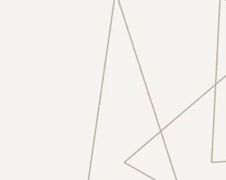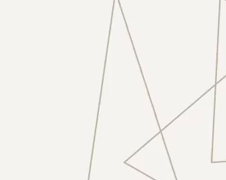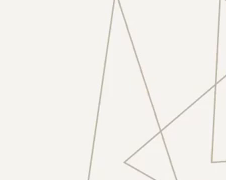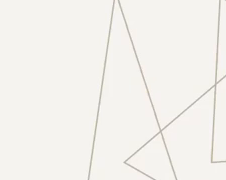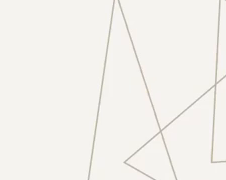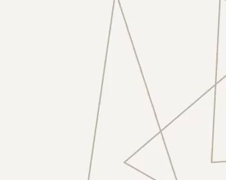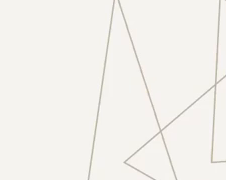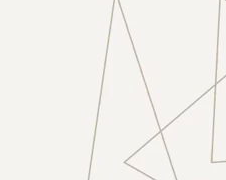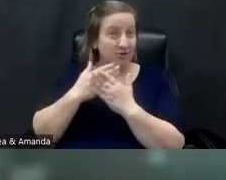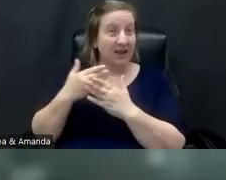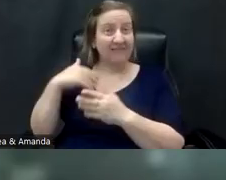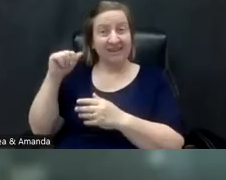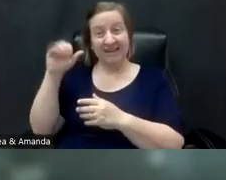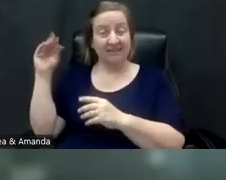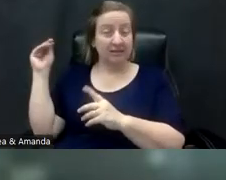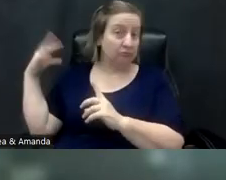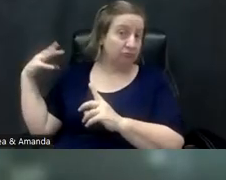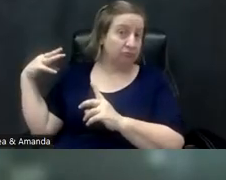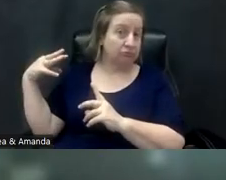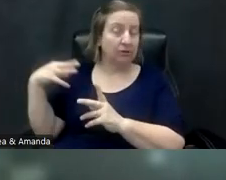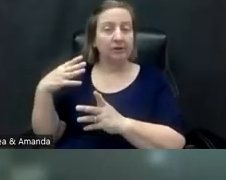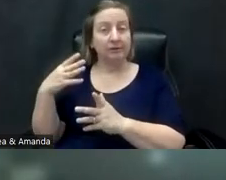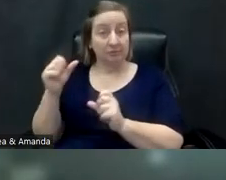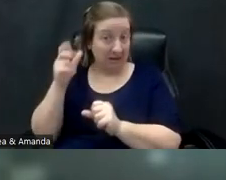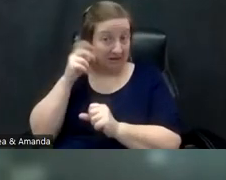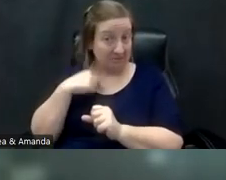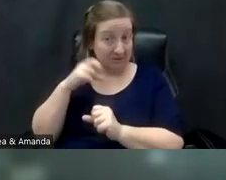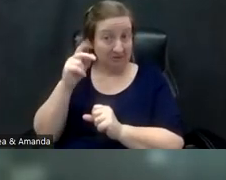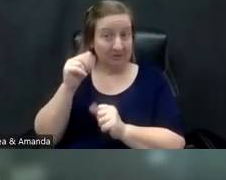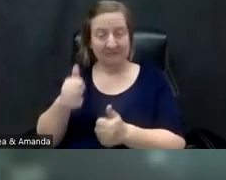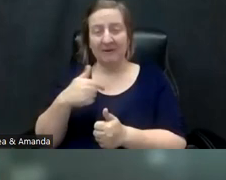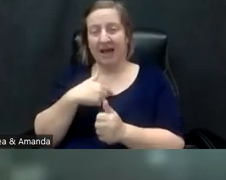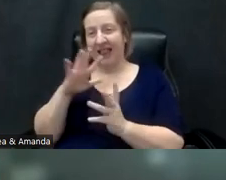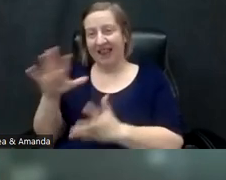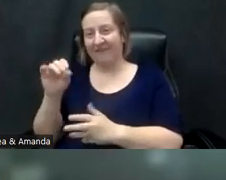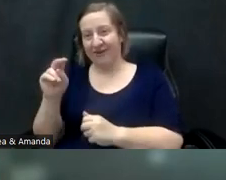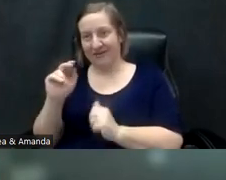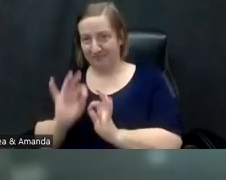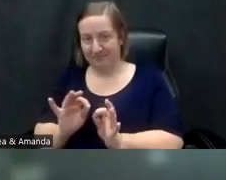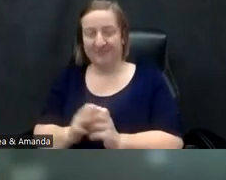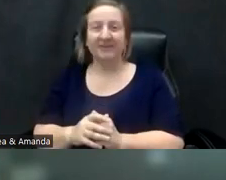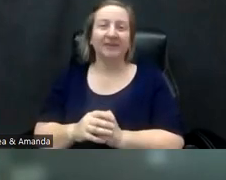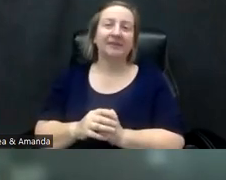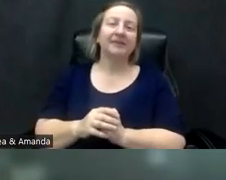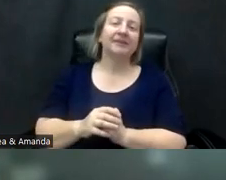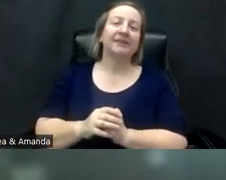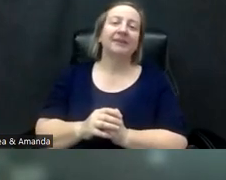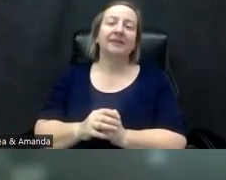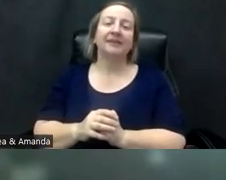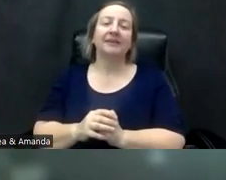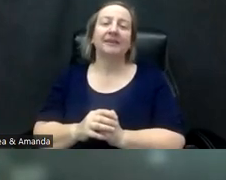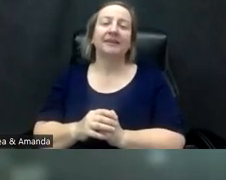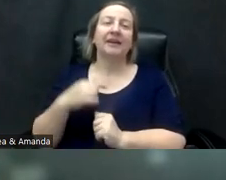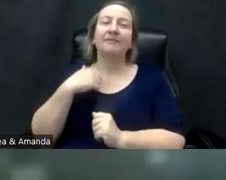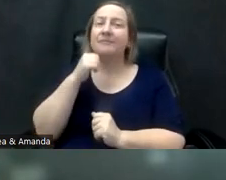well enough, I have the air conditioner on in the background. Okay, you can hear, okay, good. Then I'll leave it on. And I am